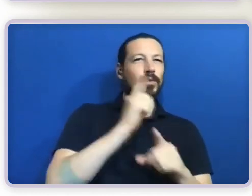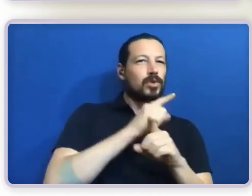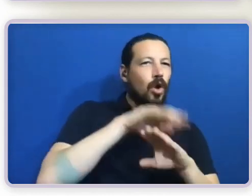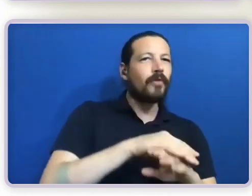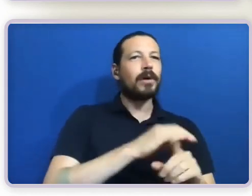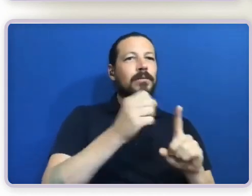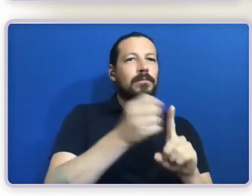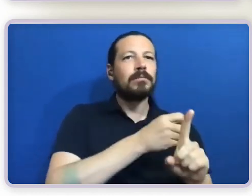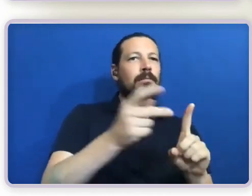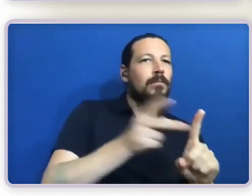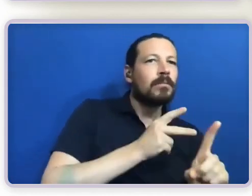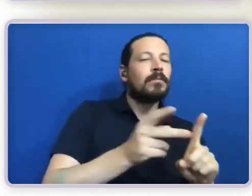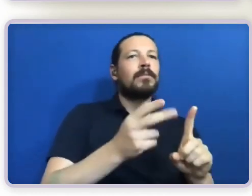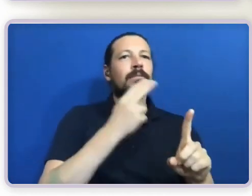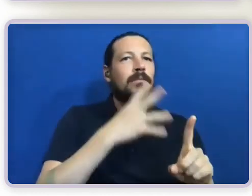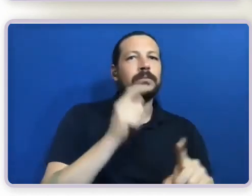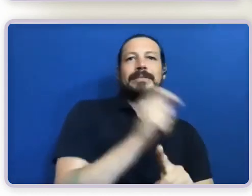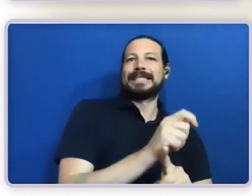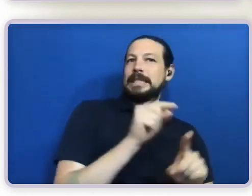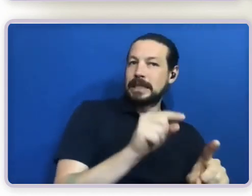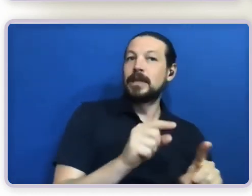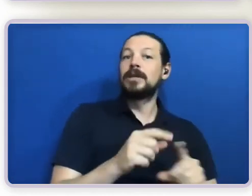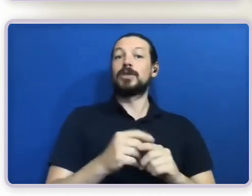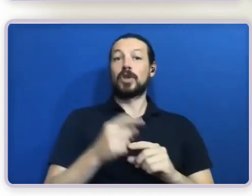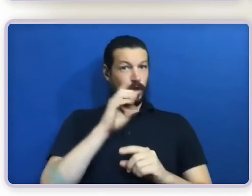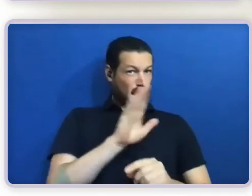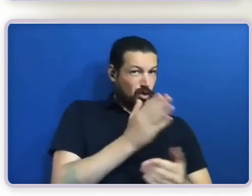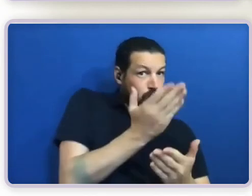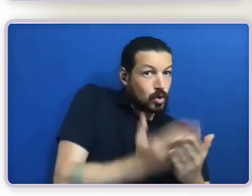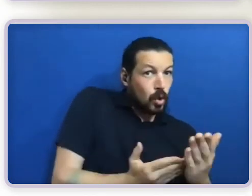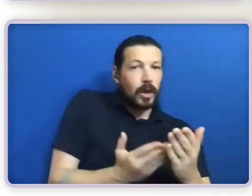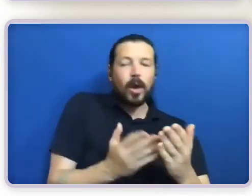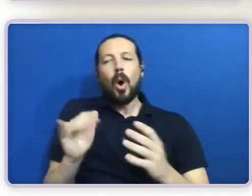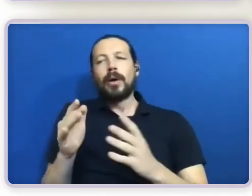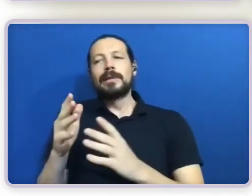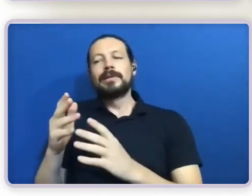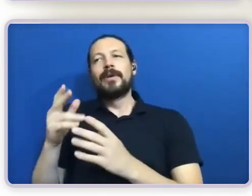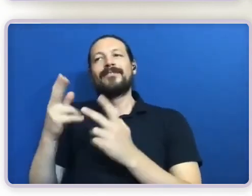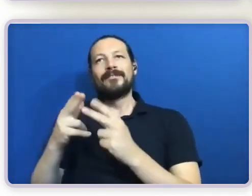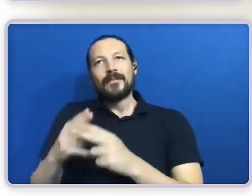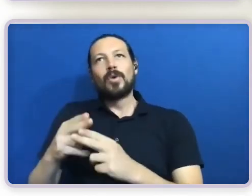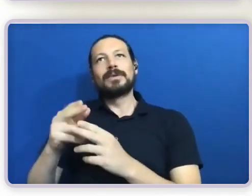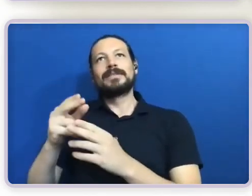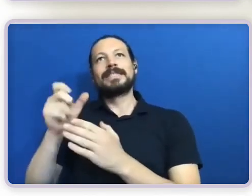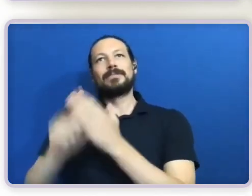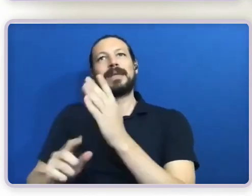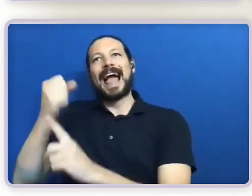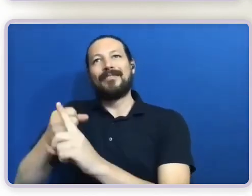fit within those terms of reference? And possibly, most likely they